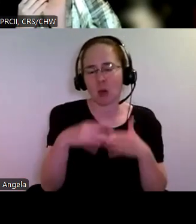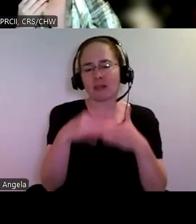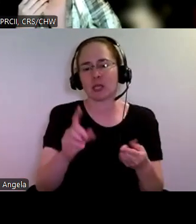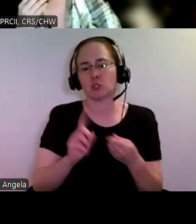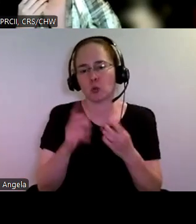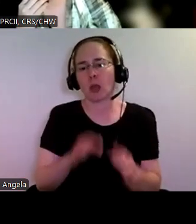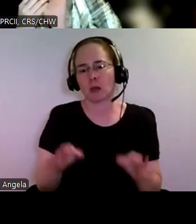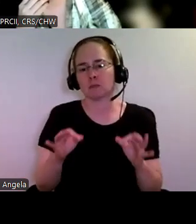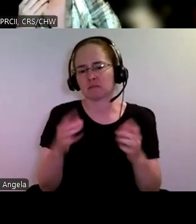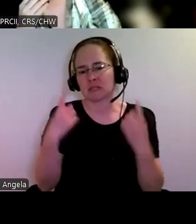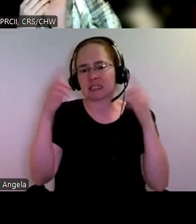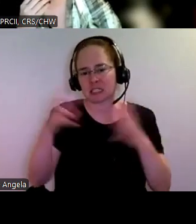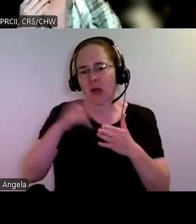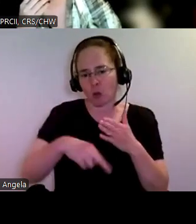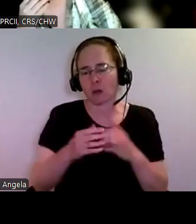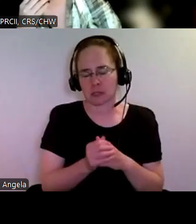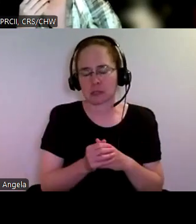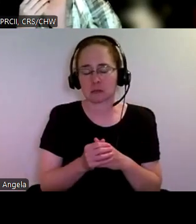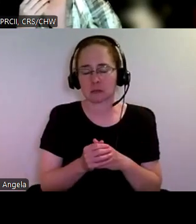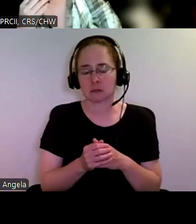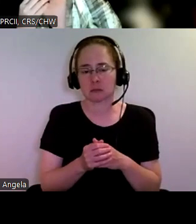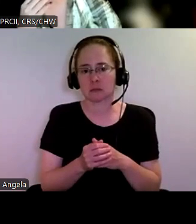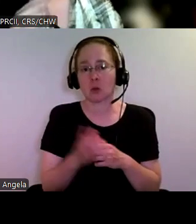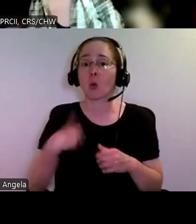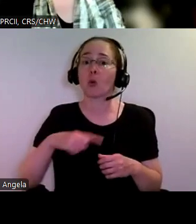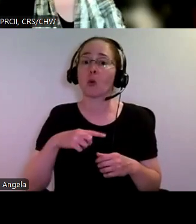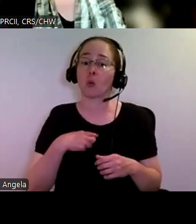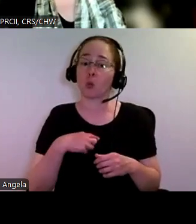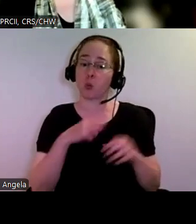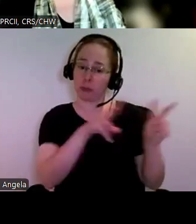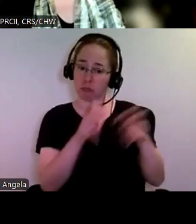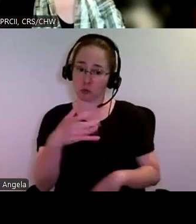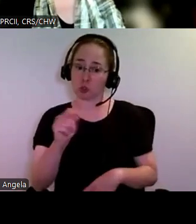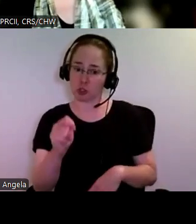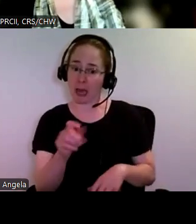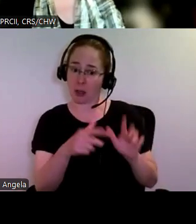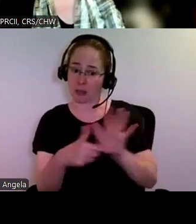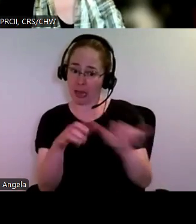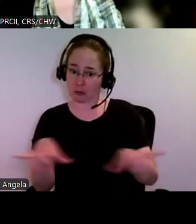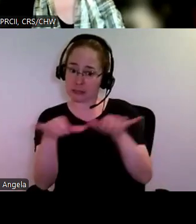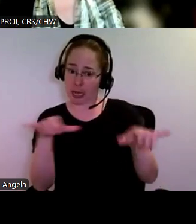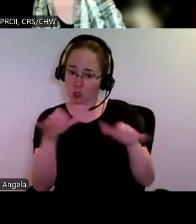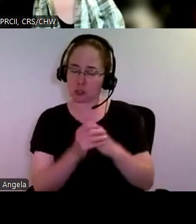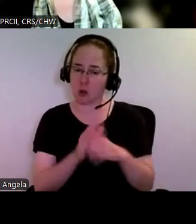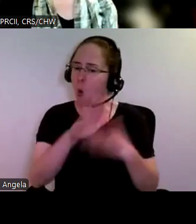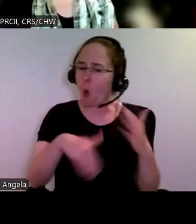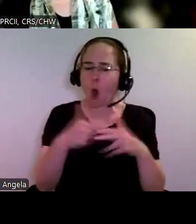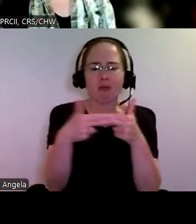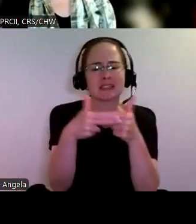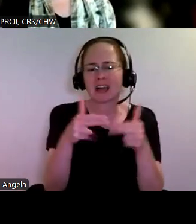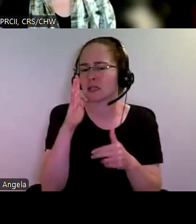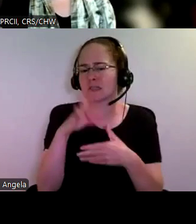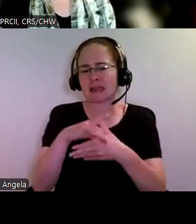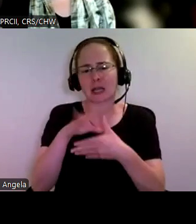important one to think about. We did include in the chat the model standards. So, and again, the slides, all of the content will be shared